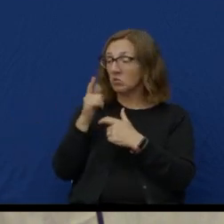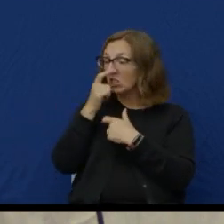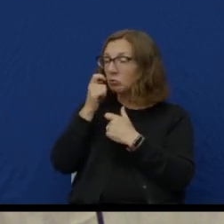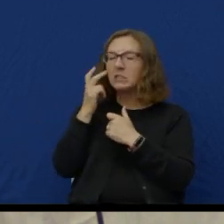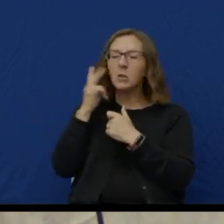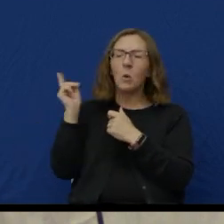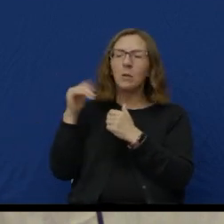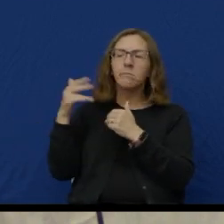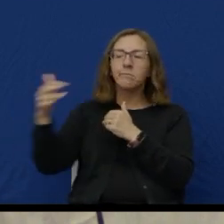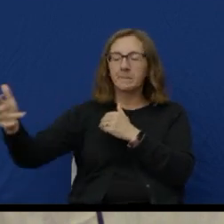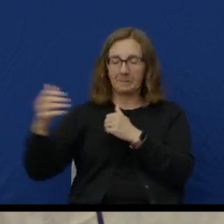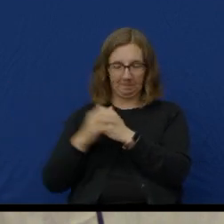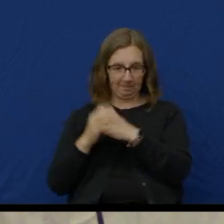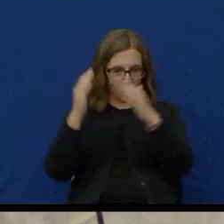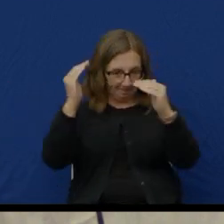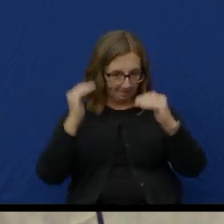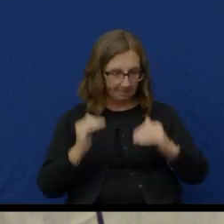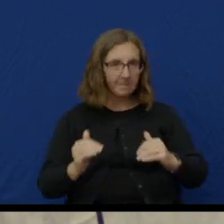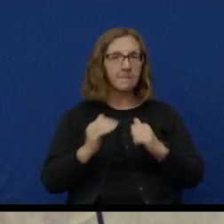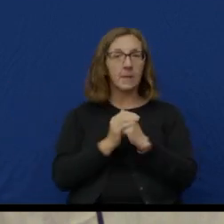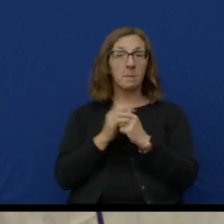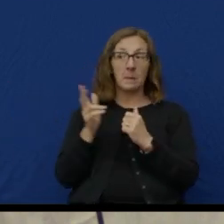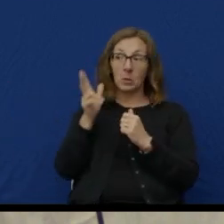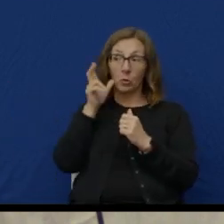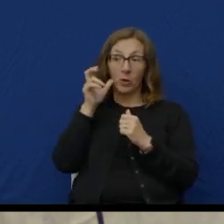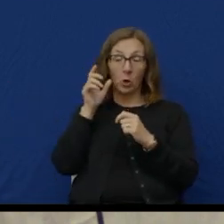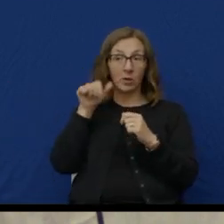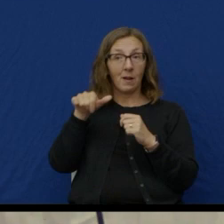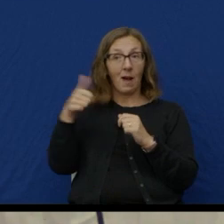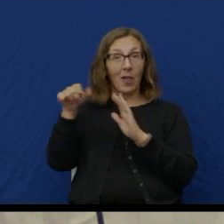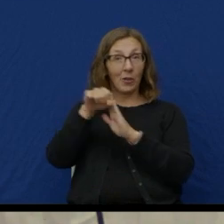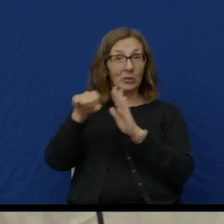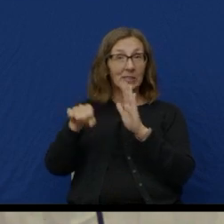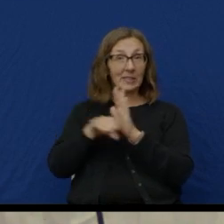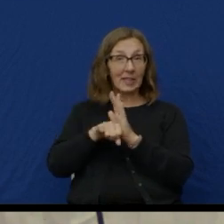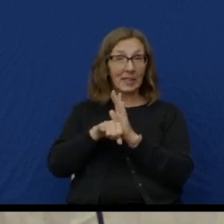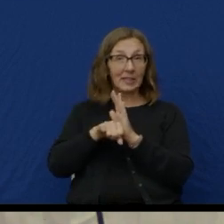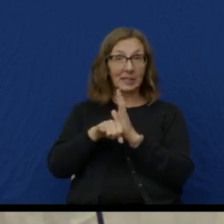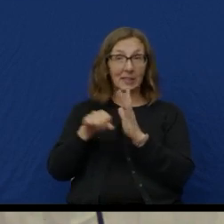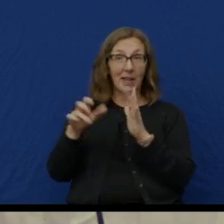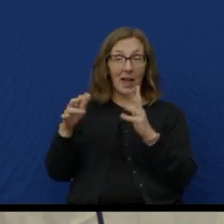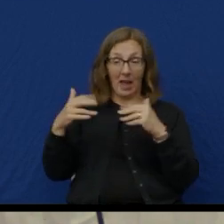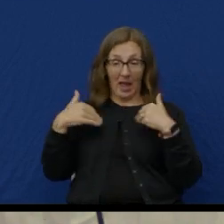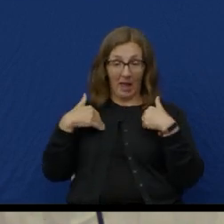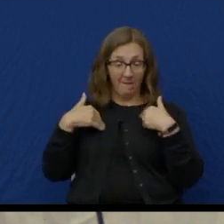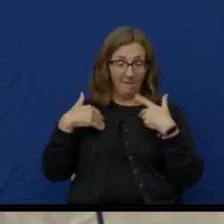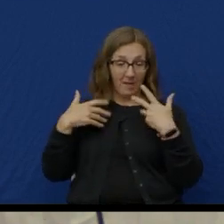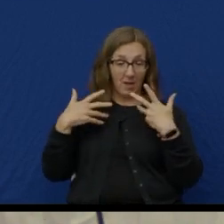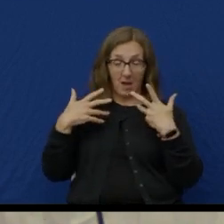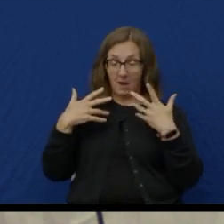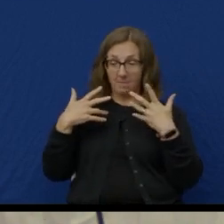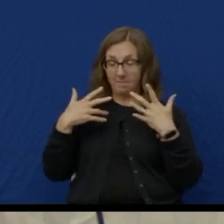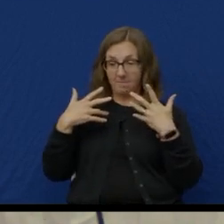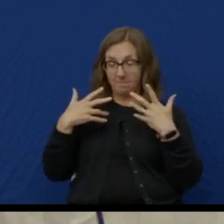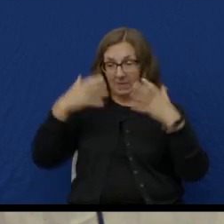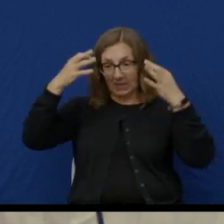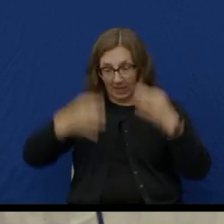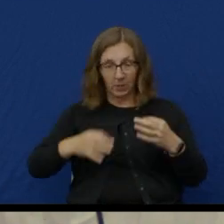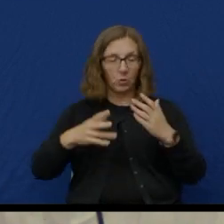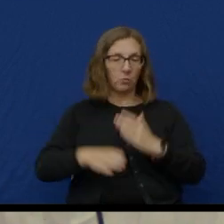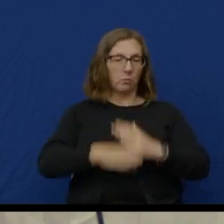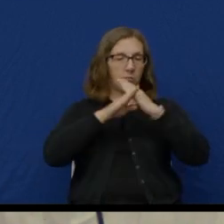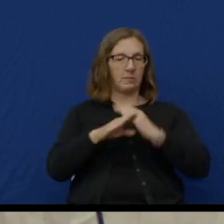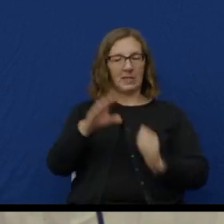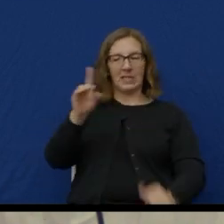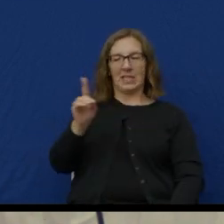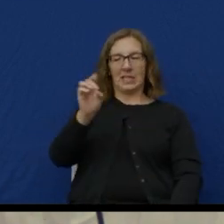You may have heard that several other states have taken action to prohibit DEI either at the